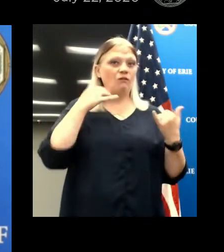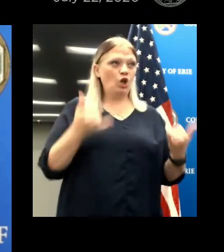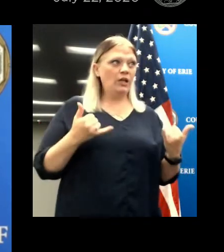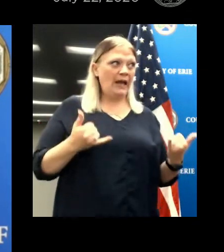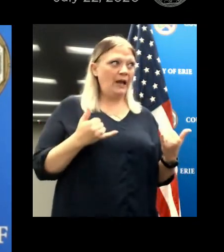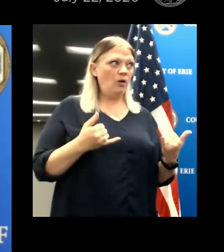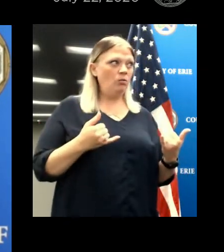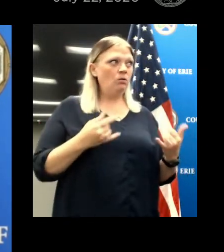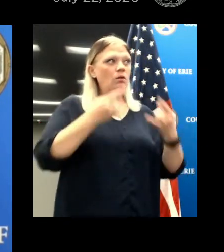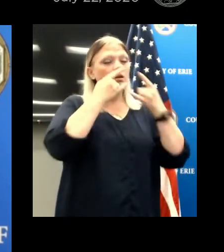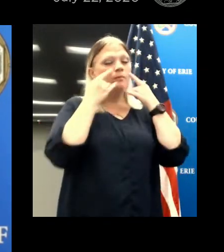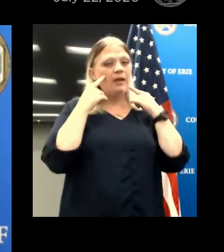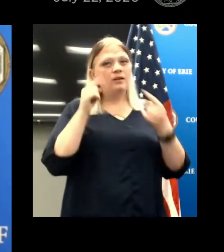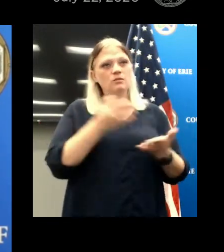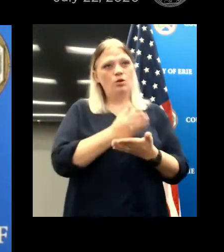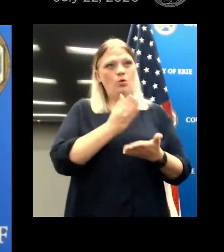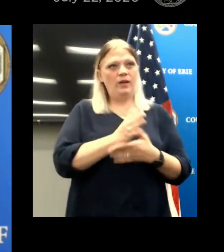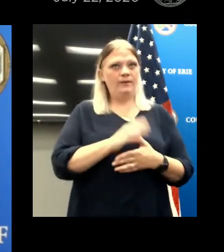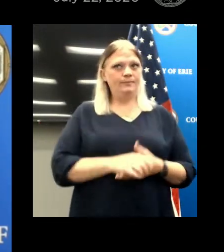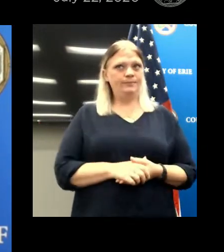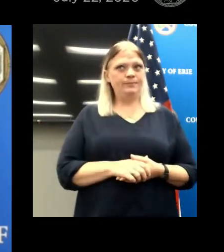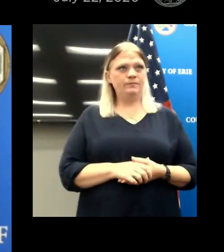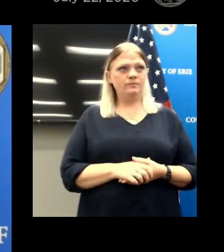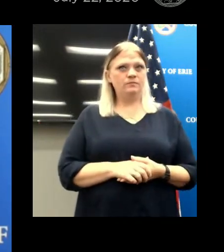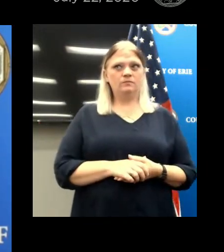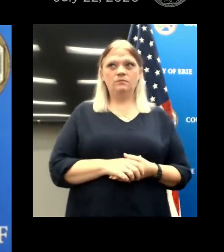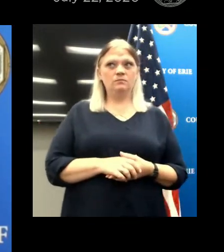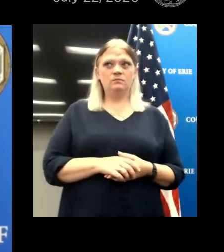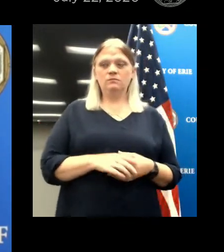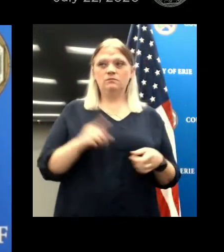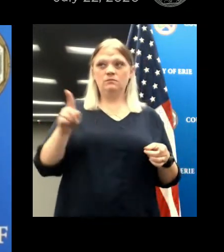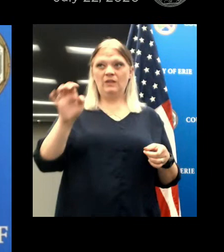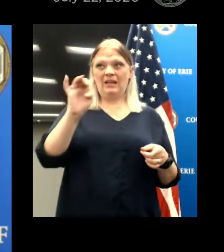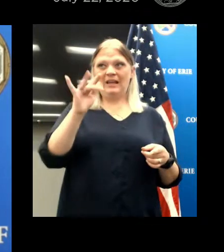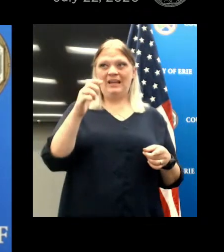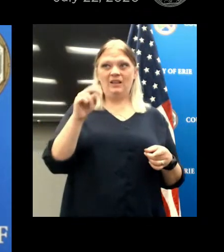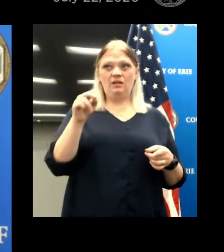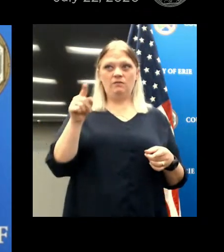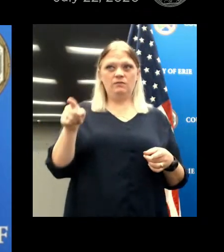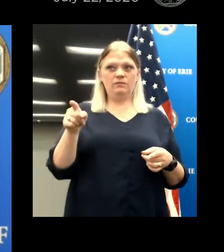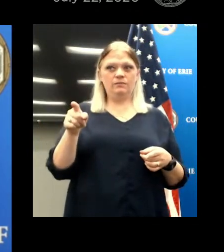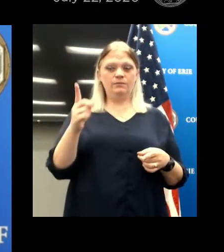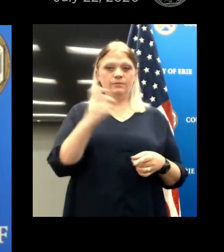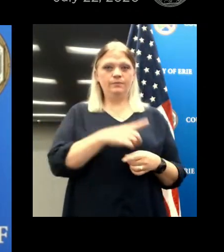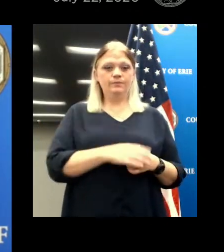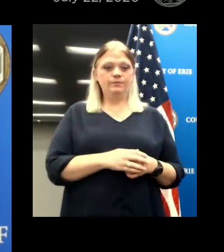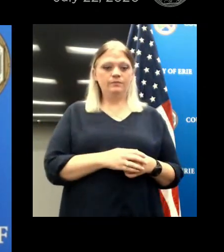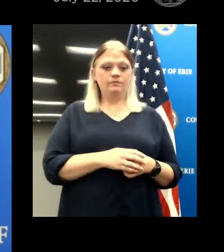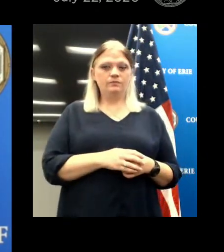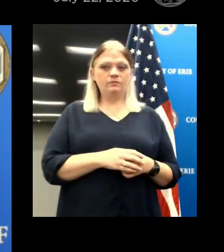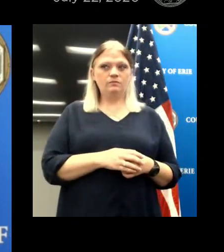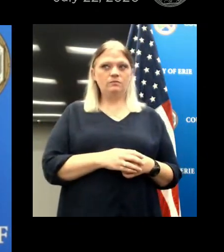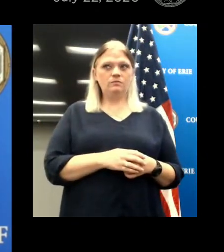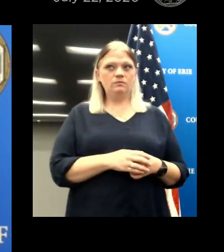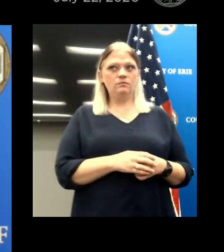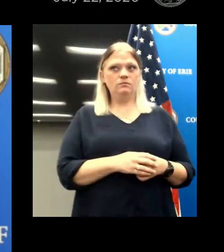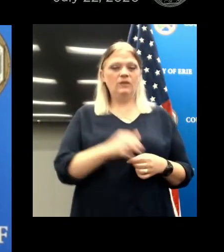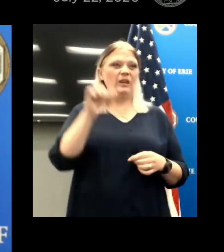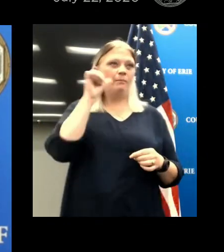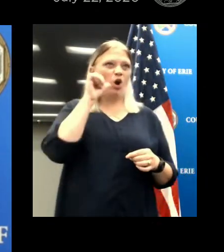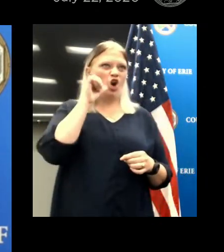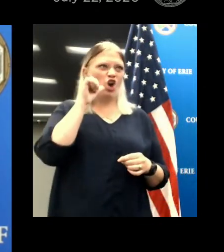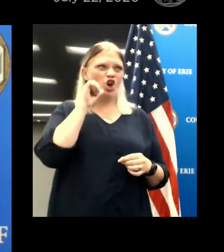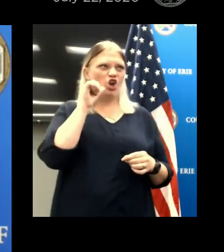if we wear our masks, we should be okay. Actually, I think I was going to go to Eileen next. She was up next. On the bar issue, the governor said he